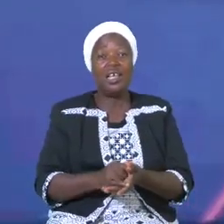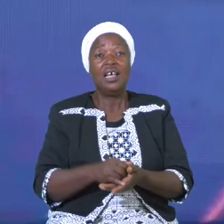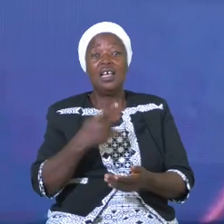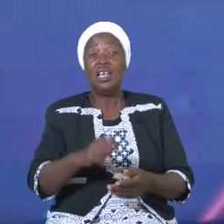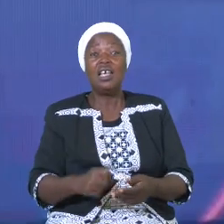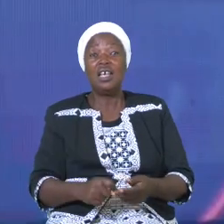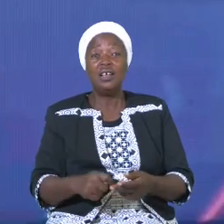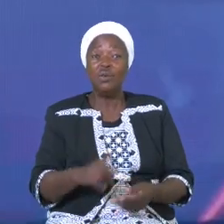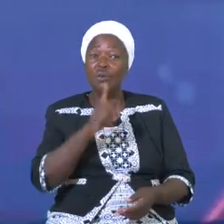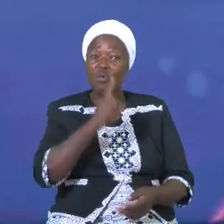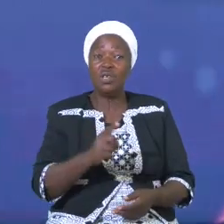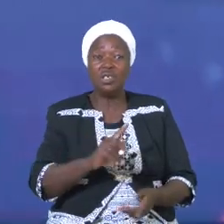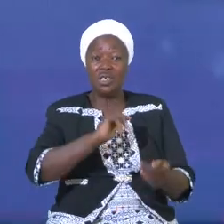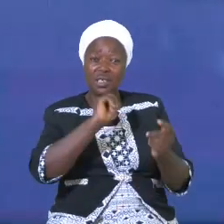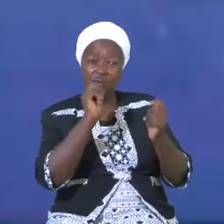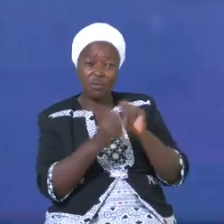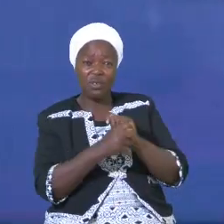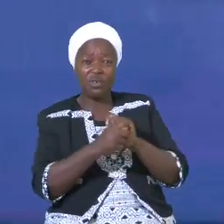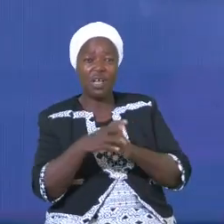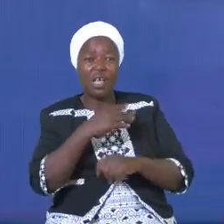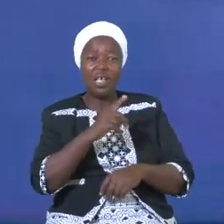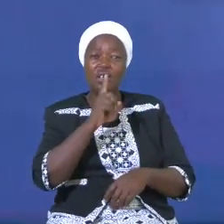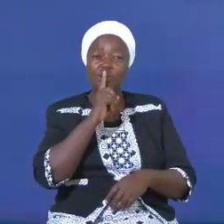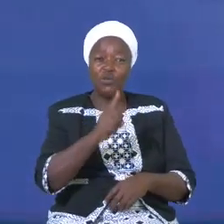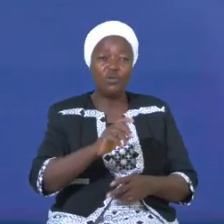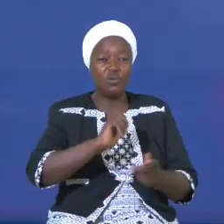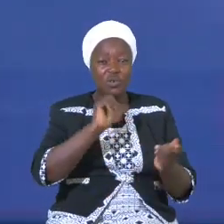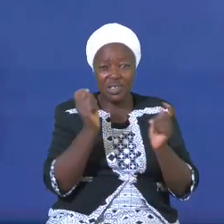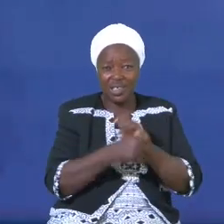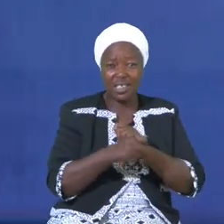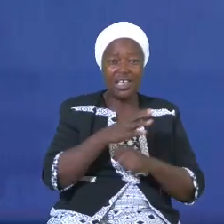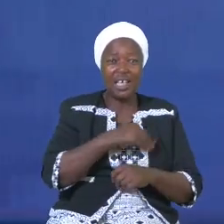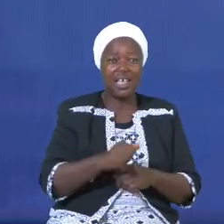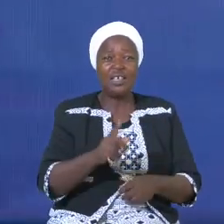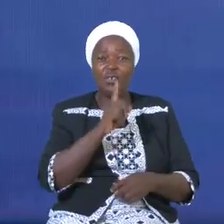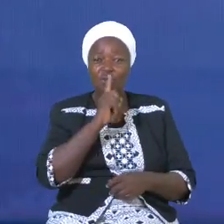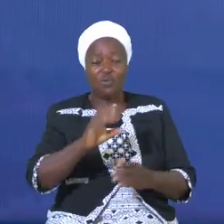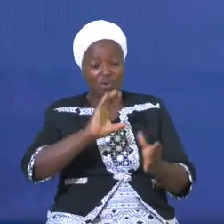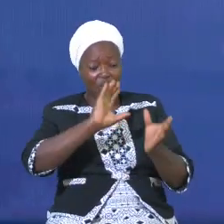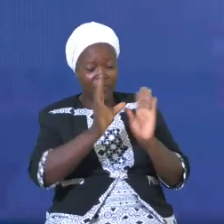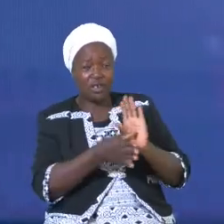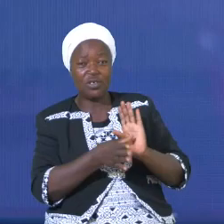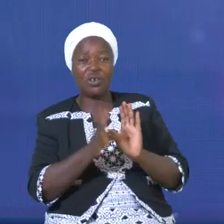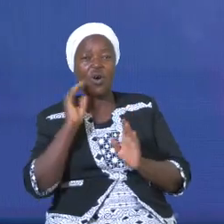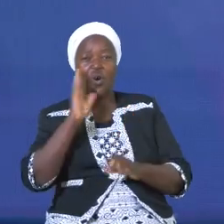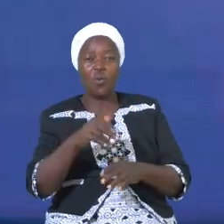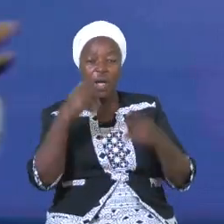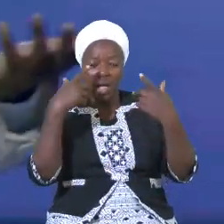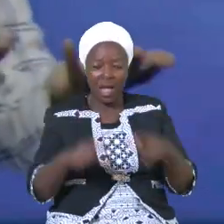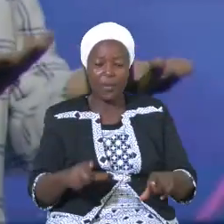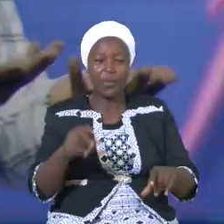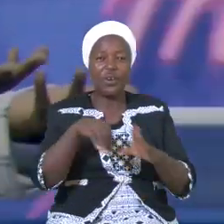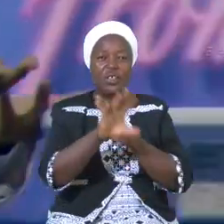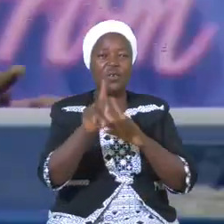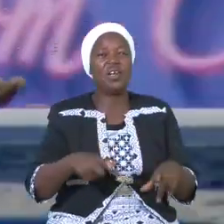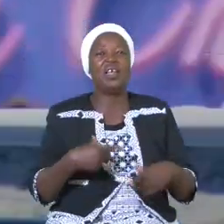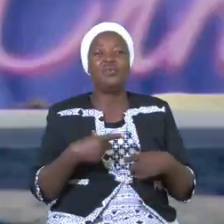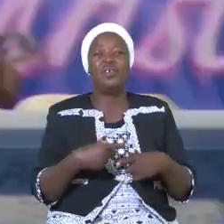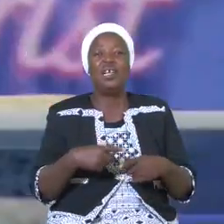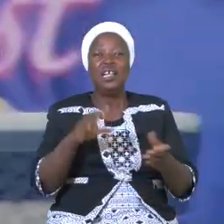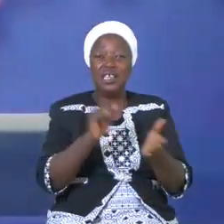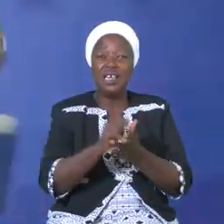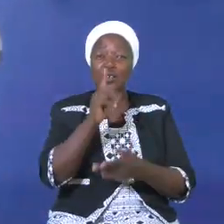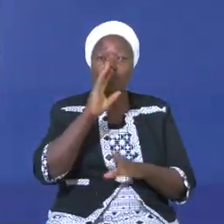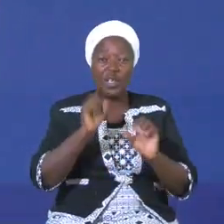transformation it definitely changed a definite conversion will happen in your life that you will be able to